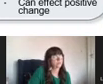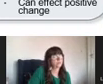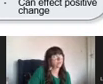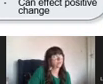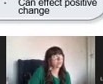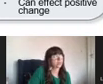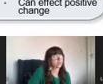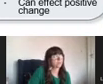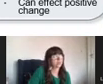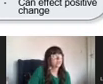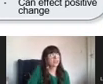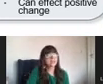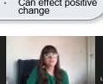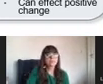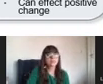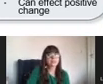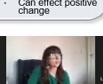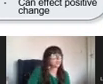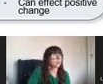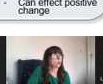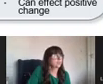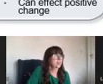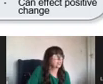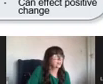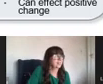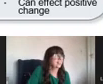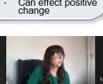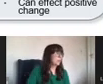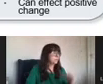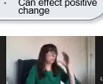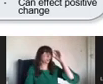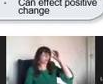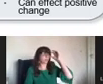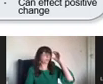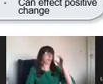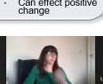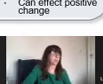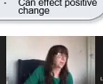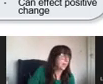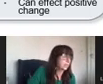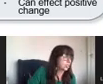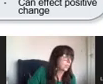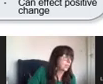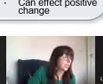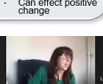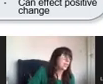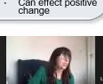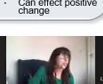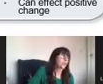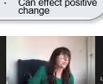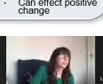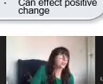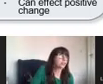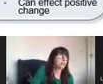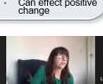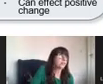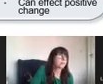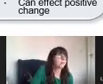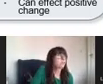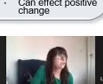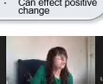people that have come forward. So let's move on then to have a look at the Equality Act 2010. Now, I was quite shocked with this because I actually saw there was